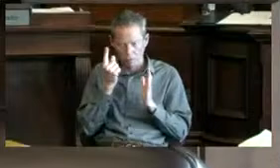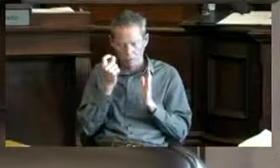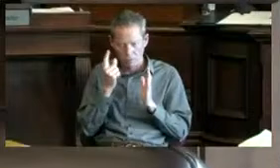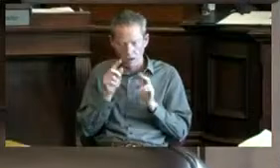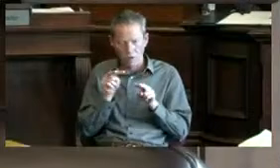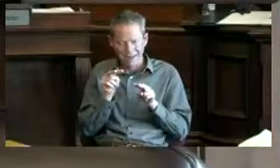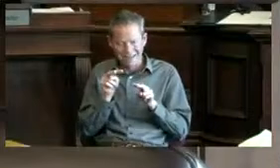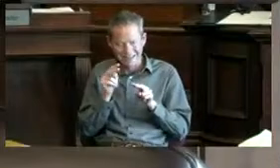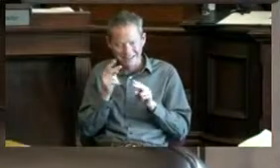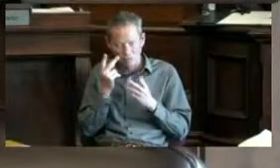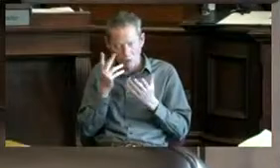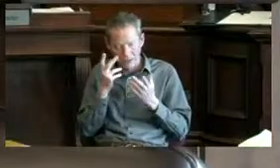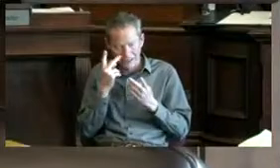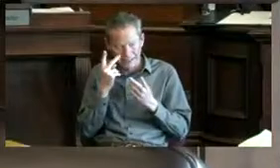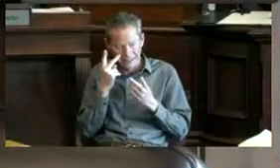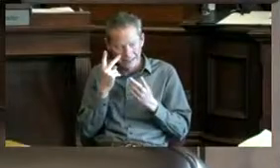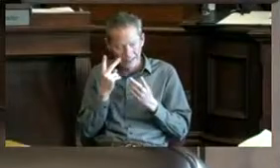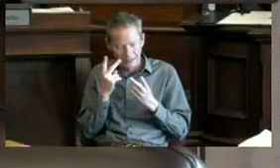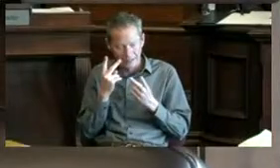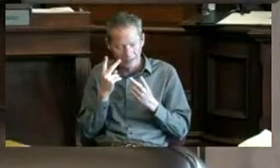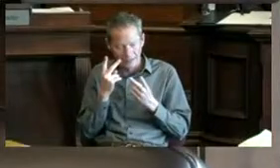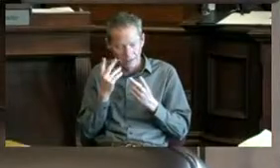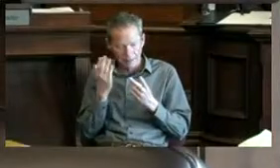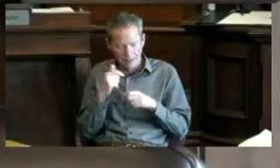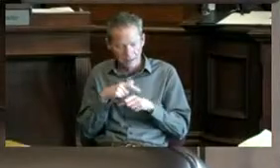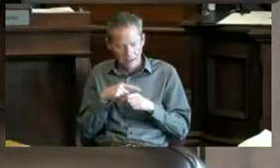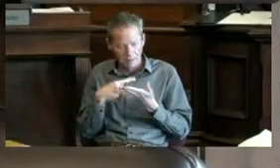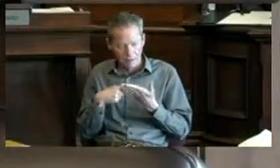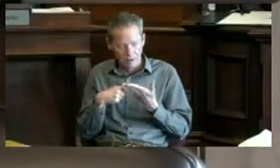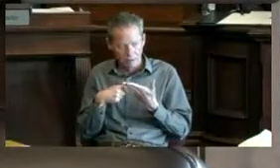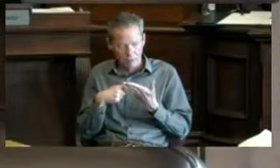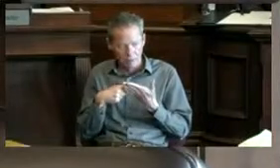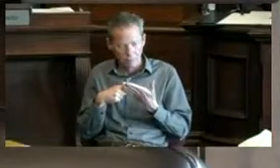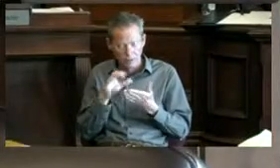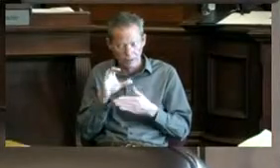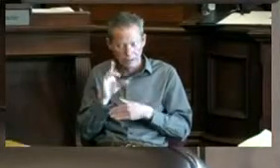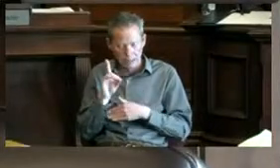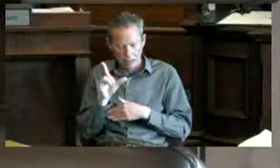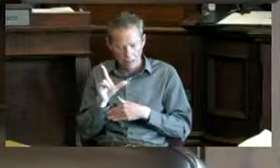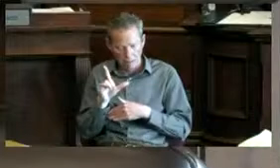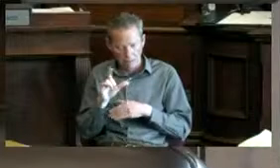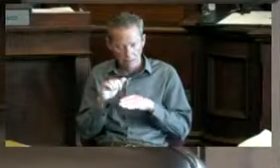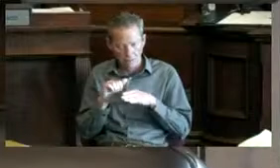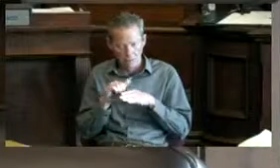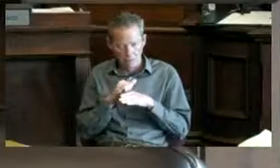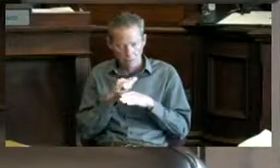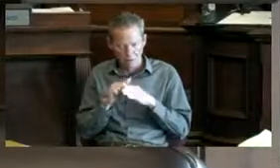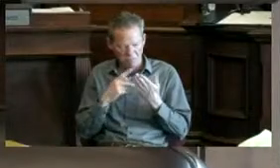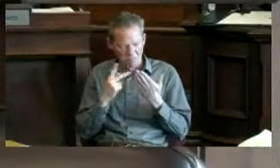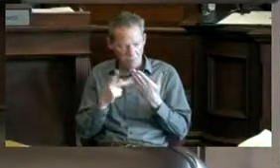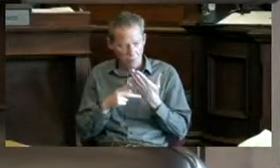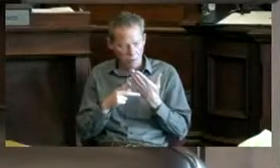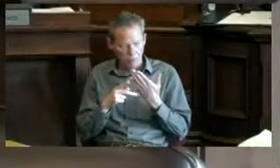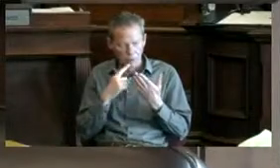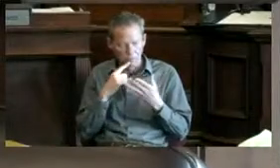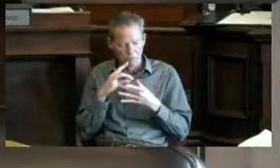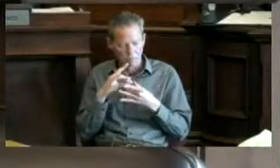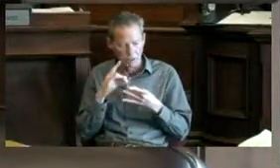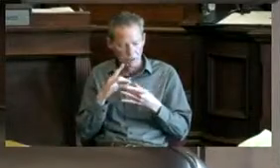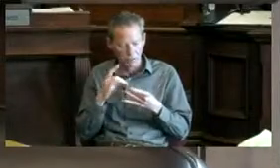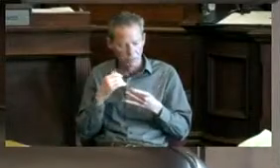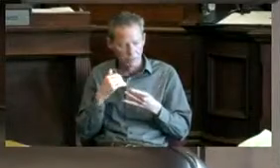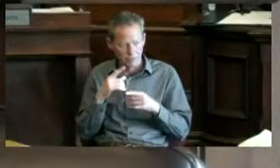looking to see, I know the last time we talked about the CDL program, you had mentioned that you